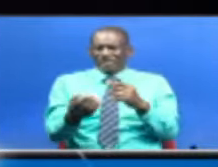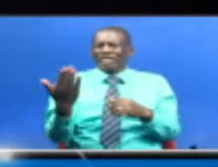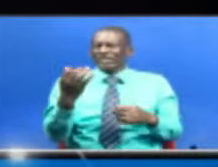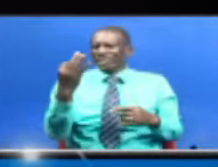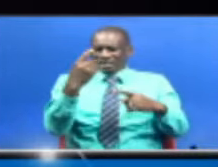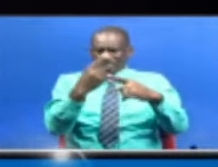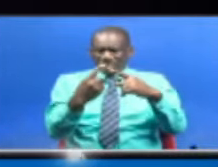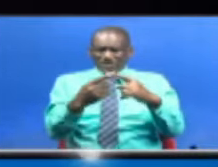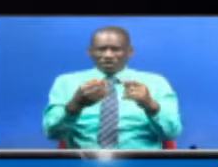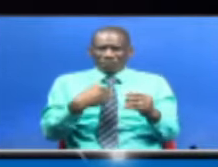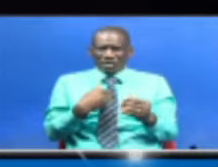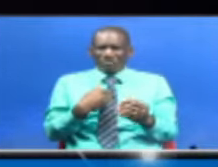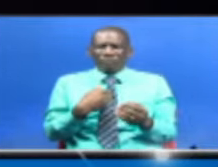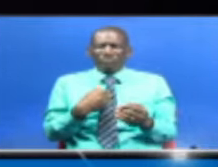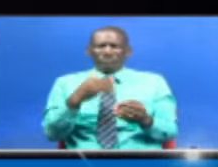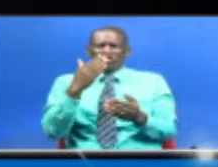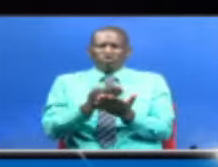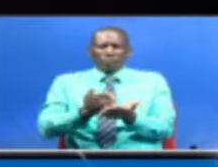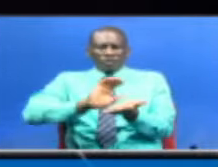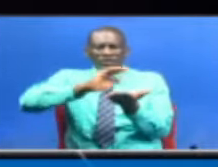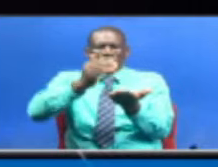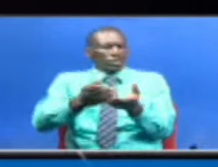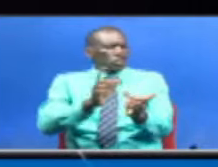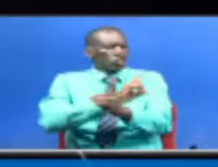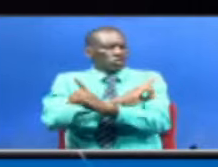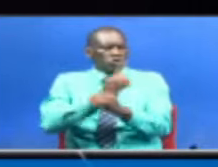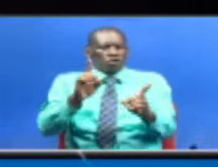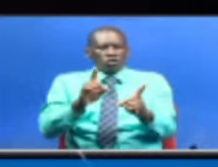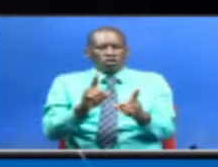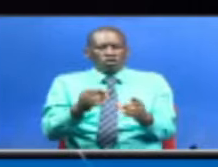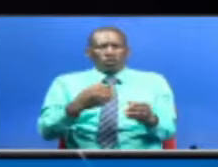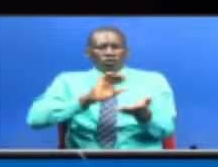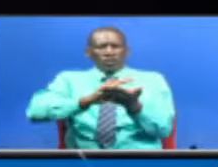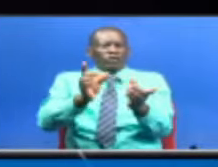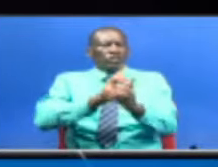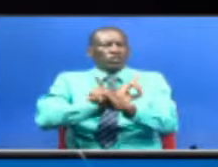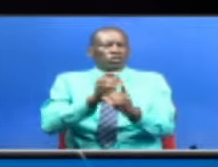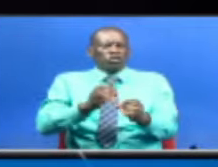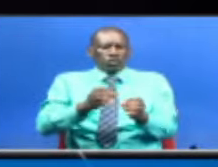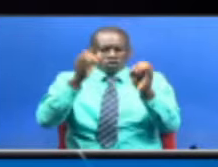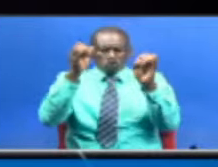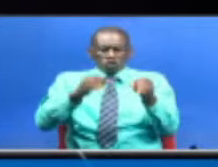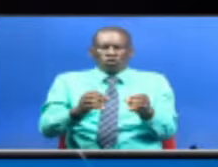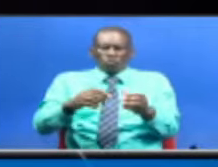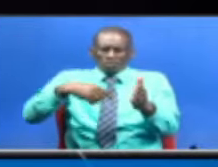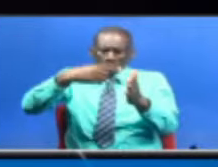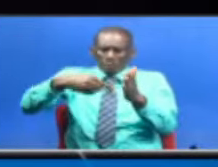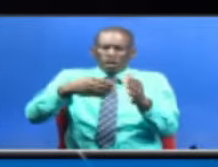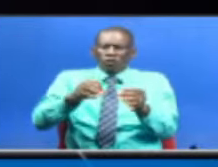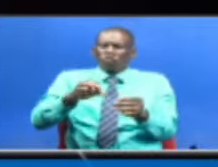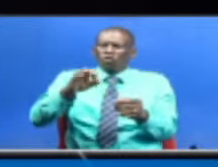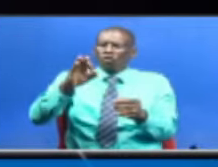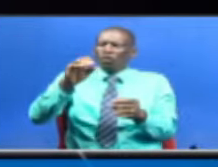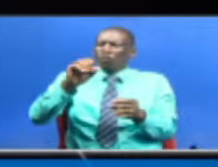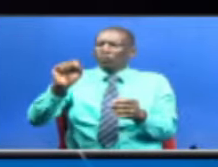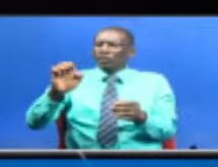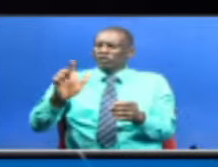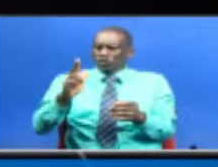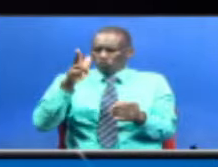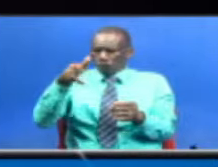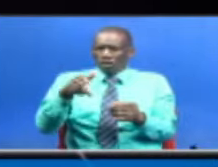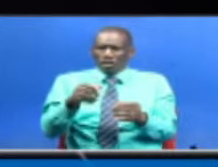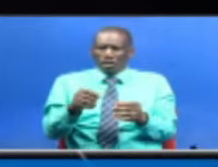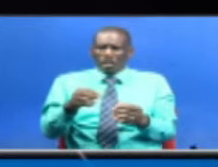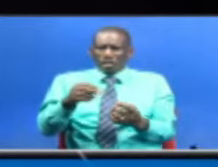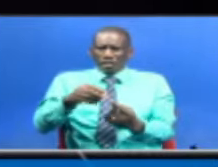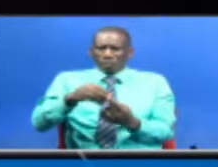have virtually funded no new fossil fuel plants. We do some exceptions. If we have, let's say, a country